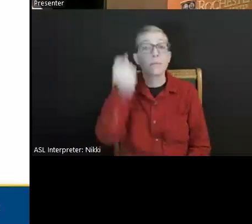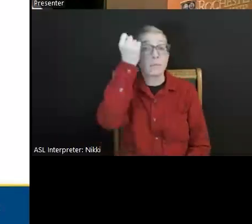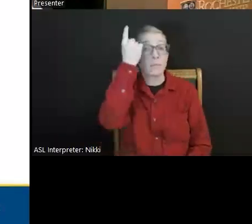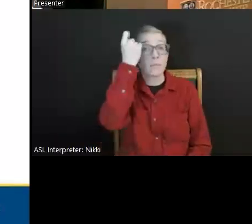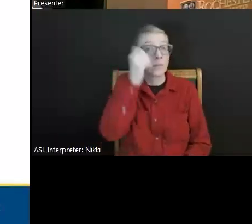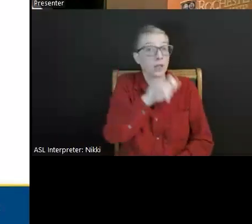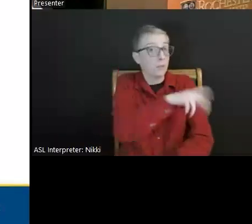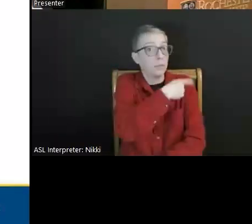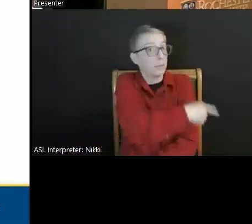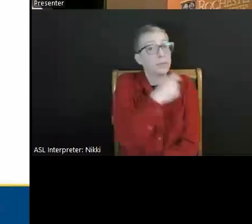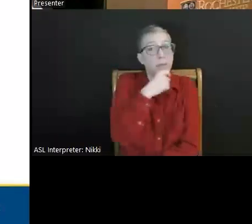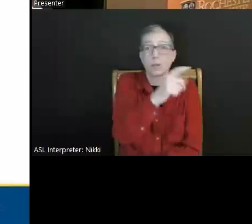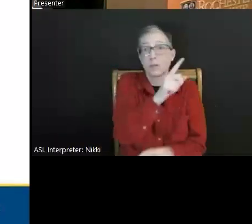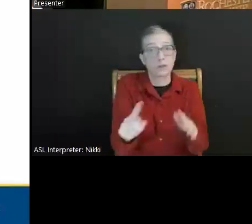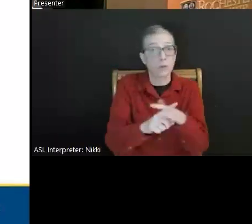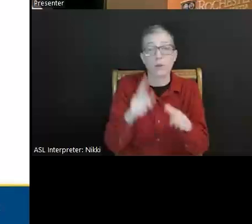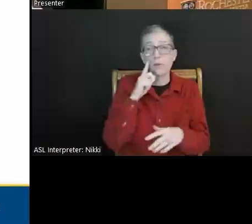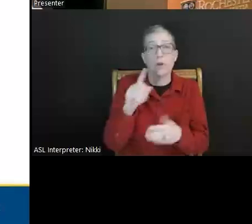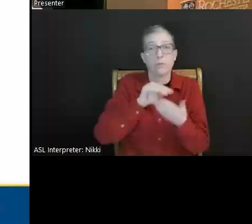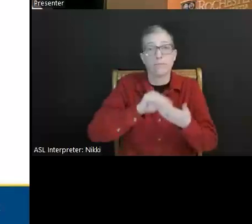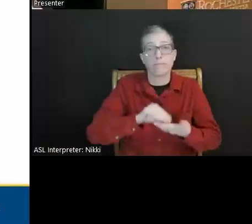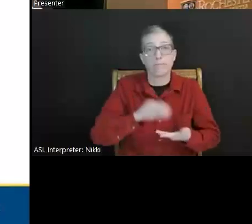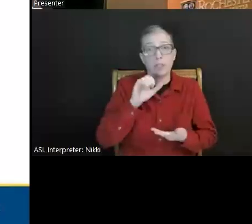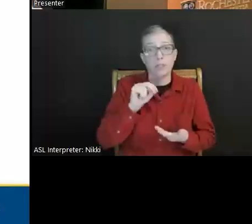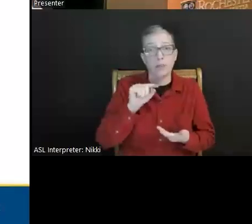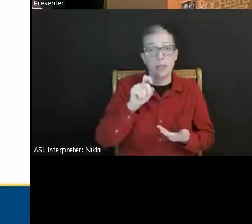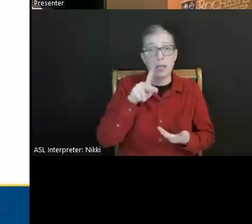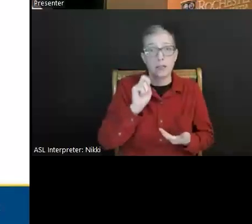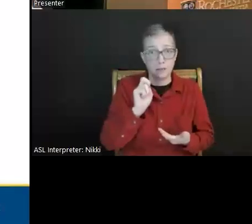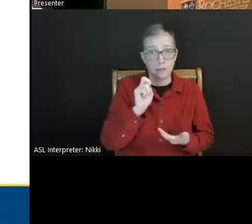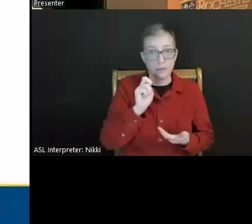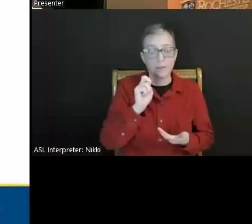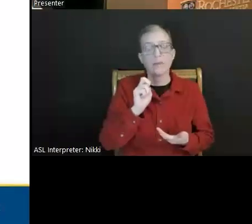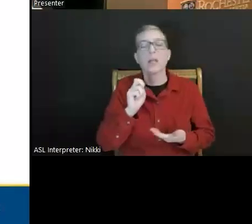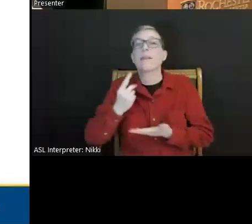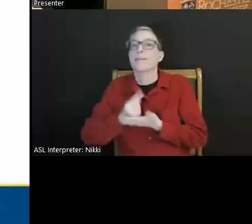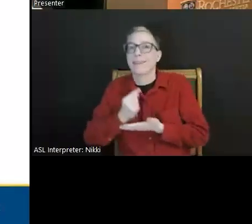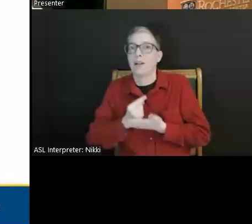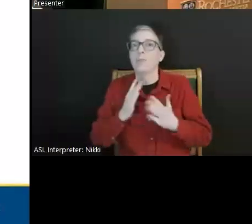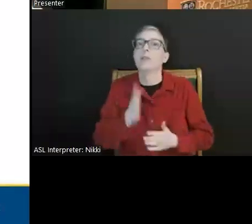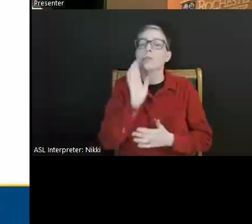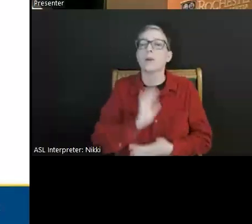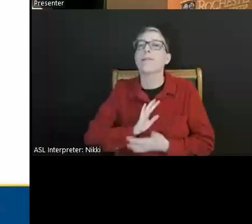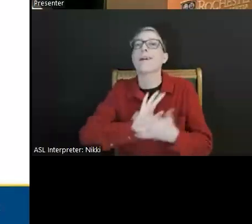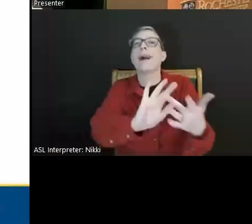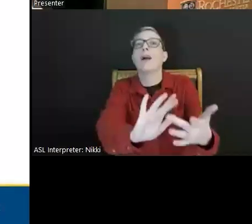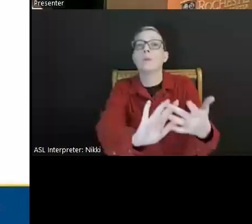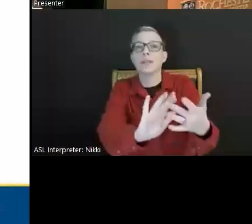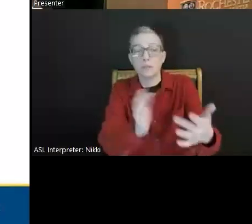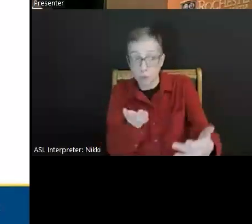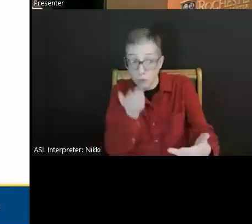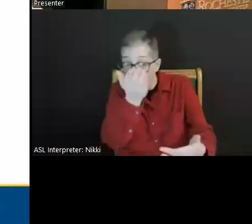clinic intake, the clinic therapist will be doing the outreach to offer a Community